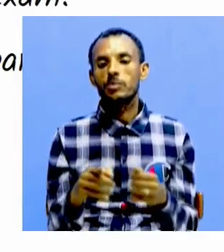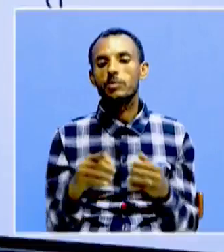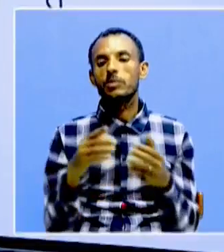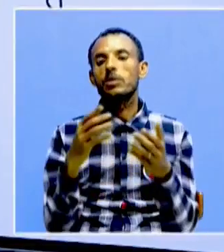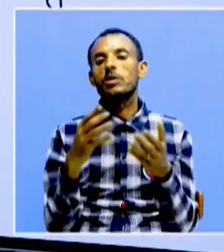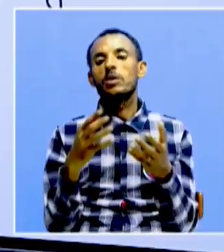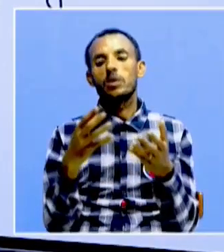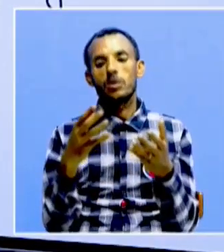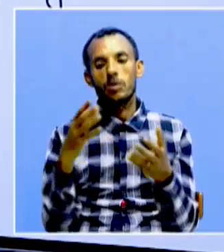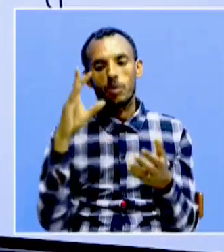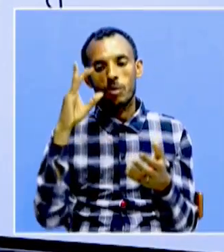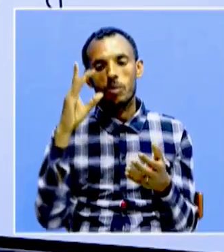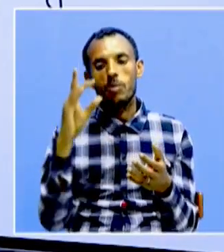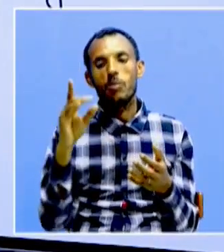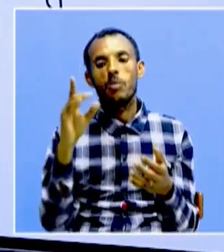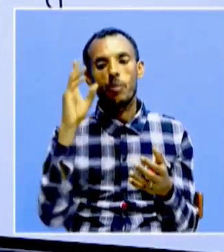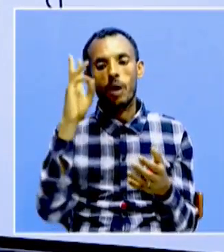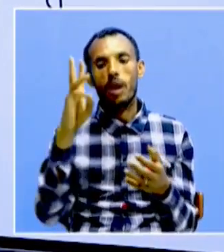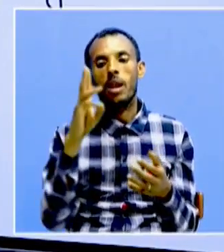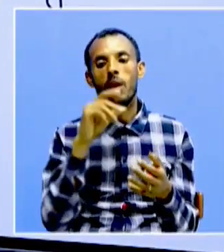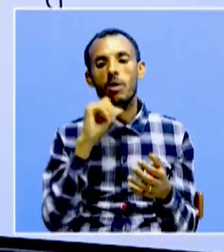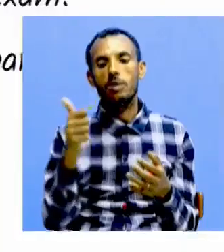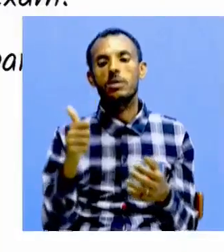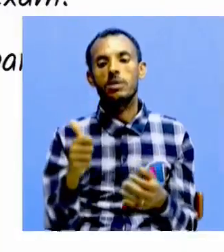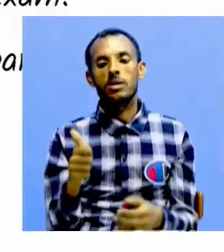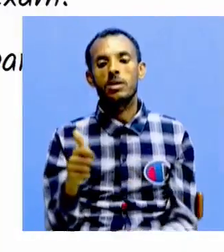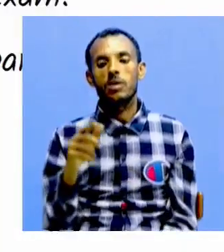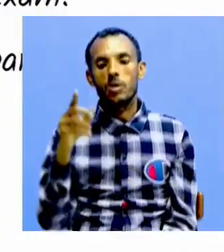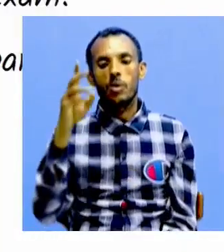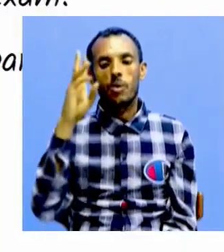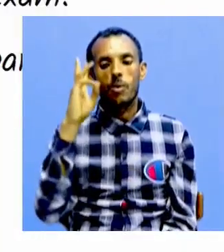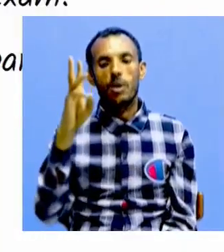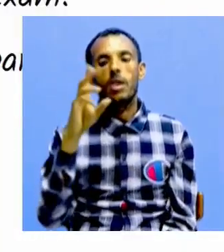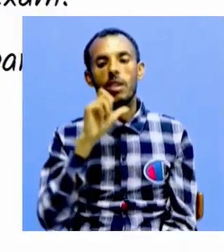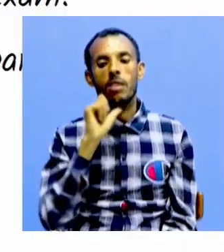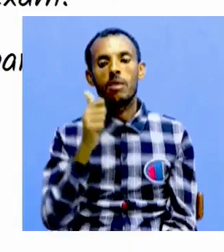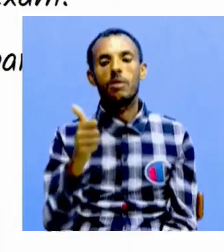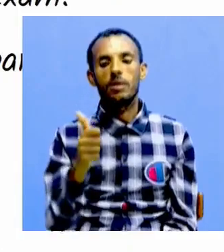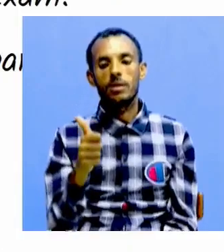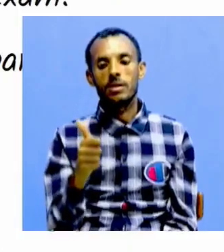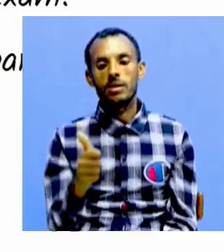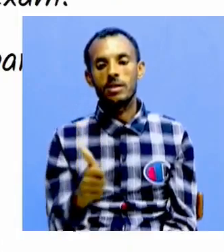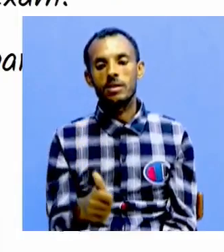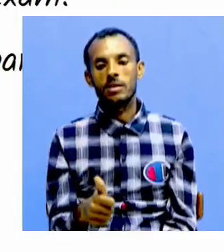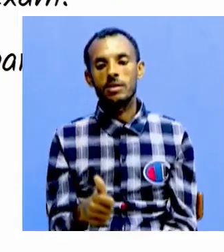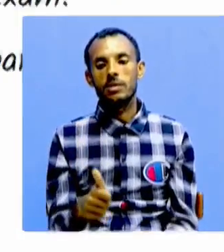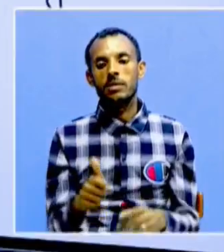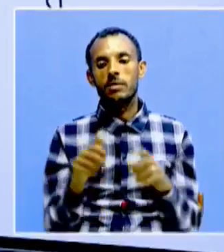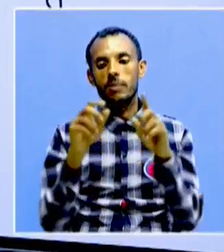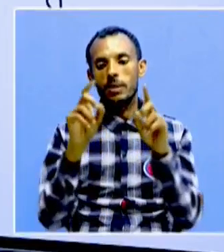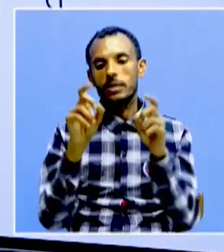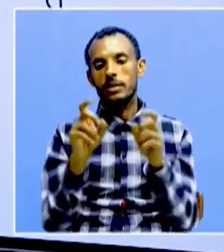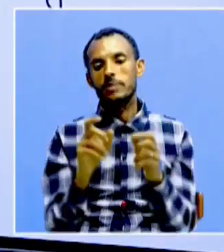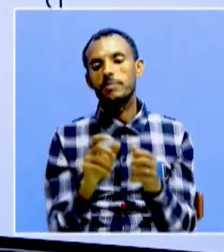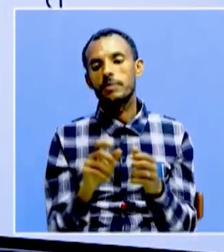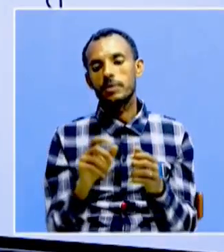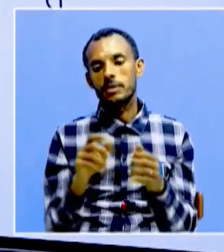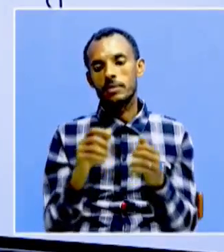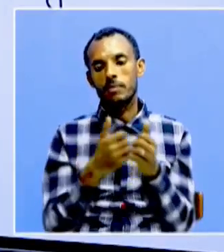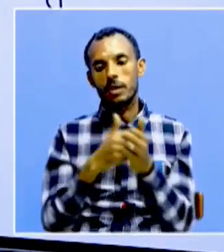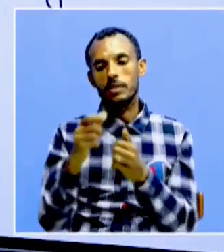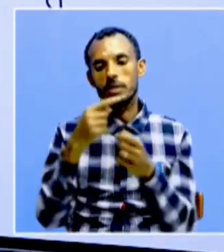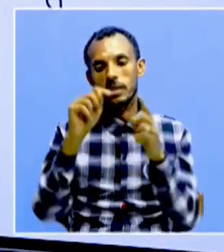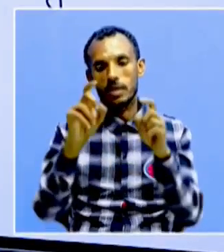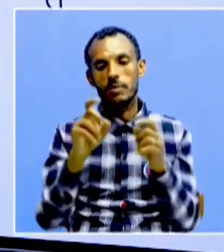short form of what? Will not, all right? You won't pass the exam. The last but